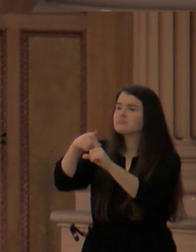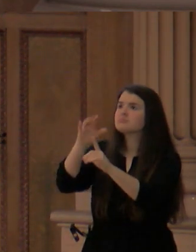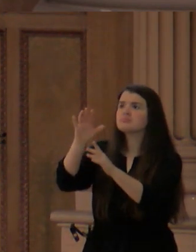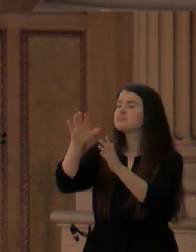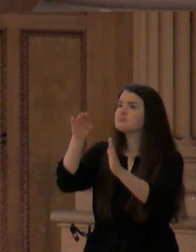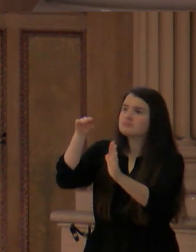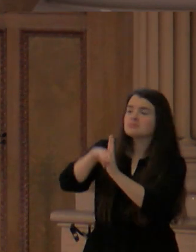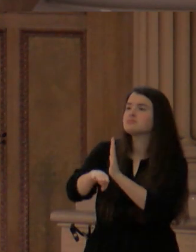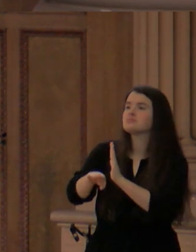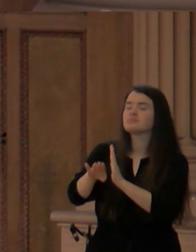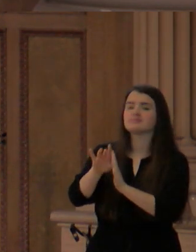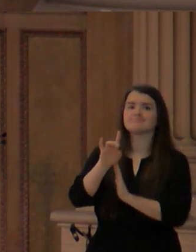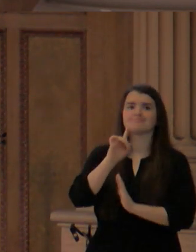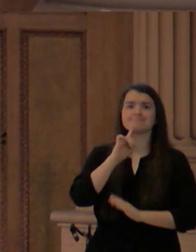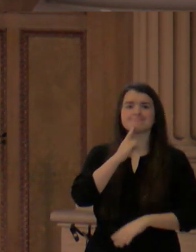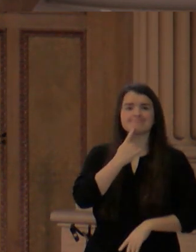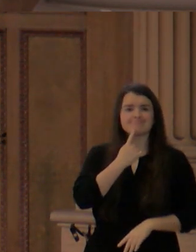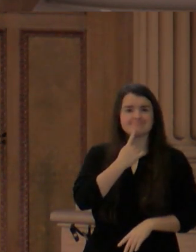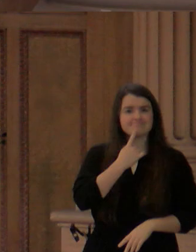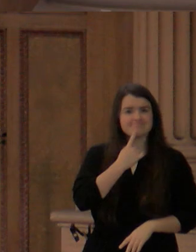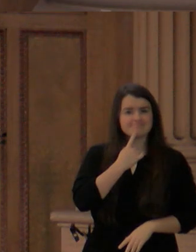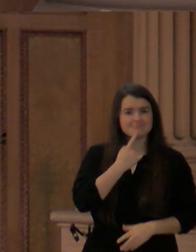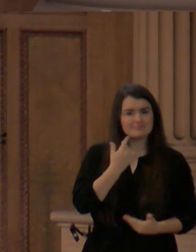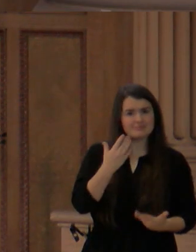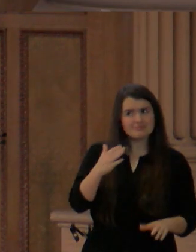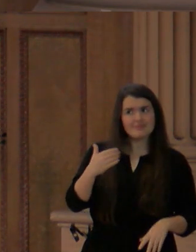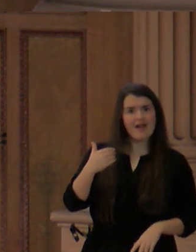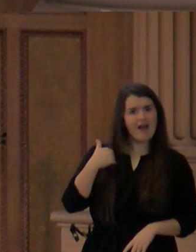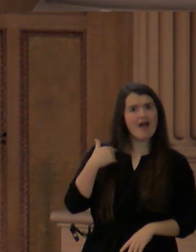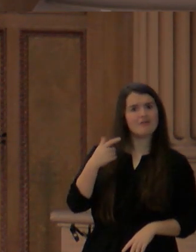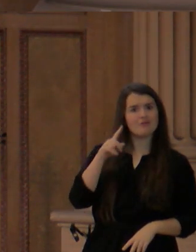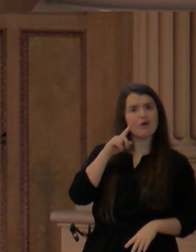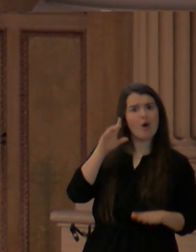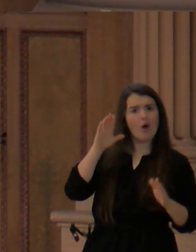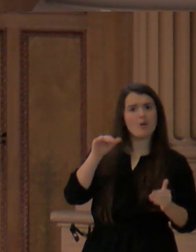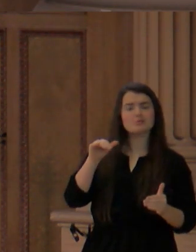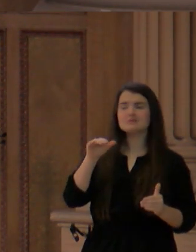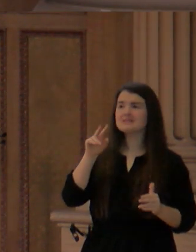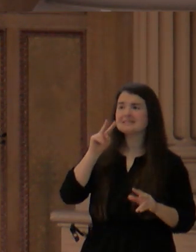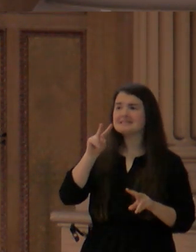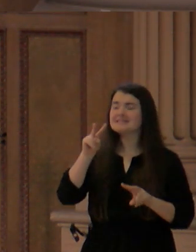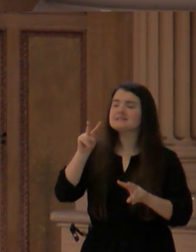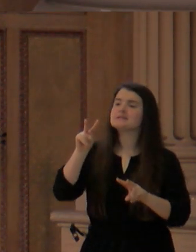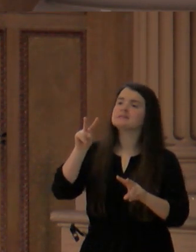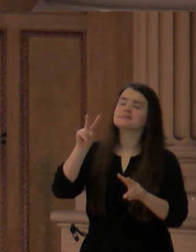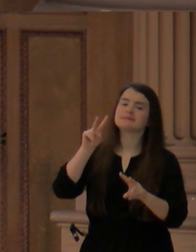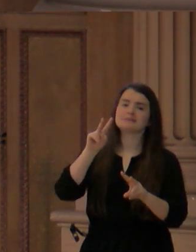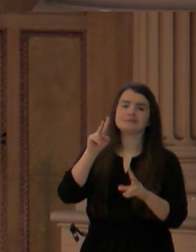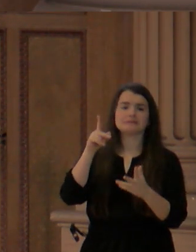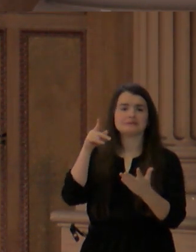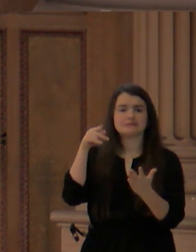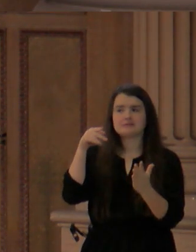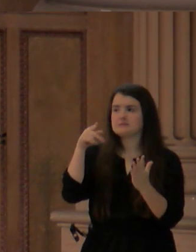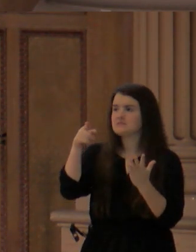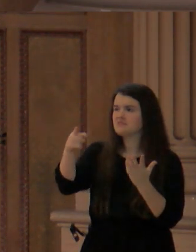our vision for the church don't all pan out and the joy in what could be gives way to the reality of what is.